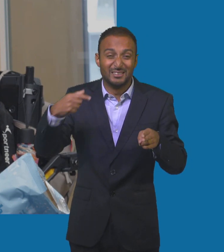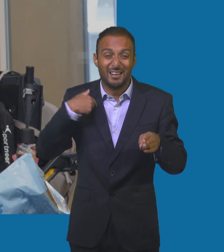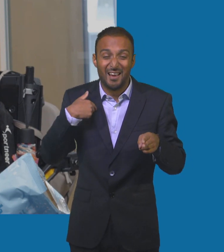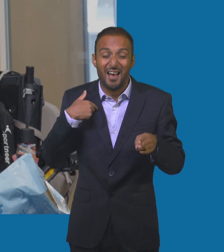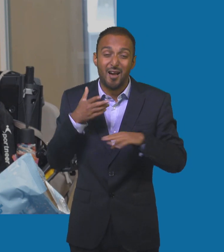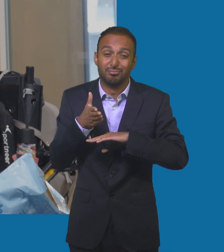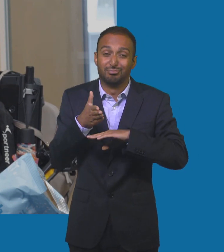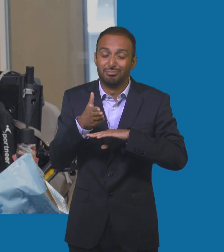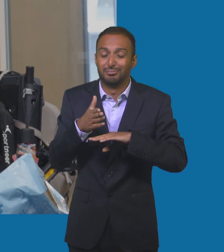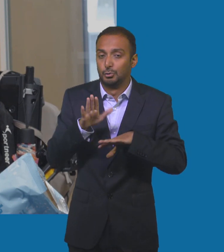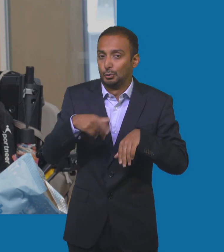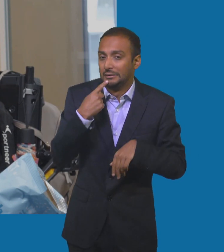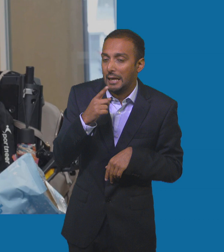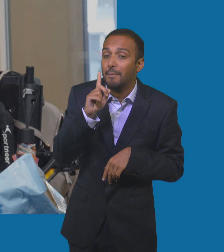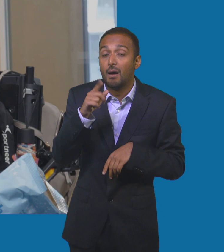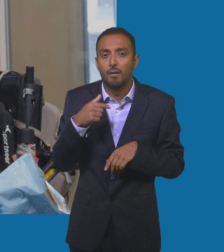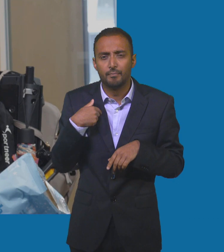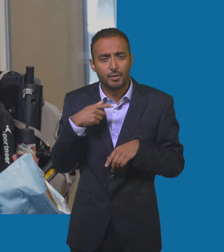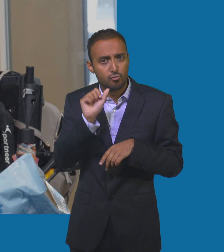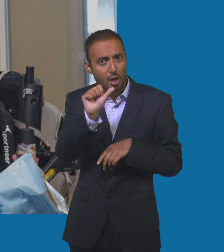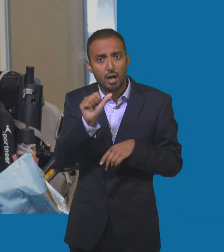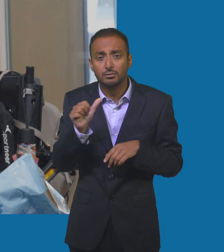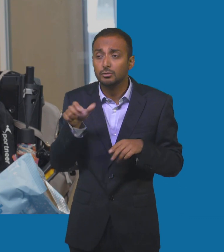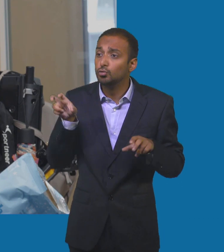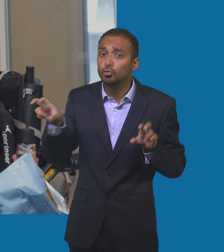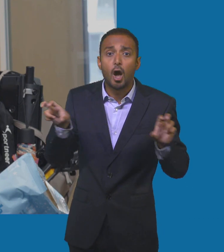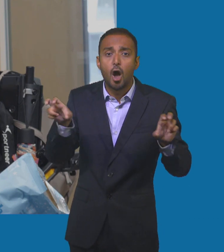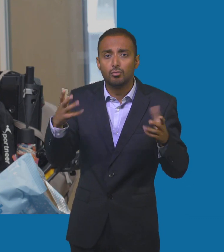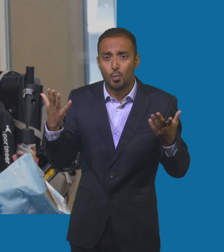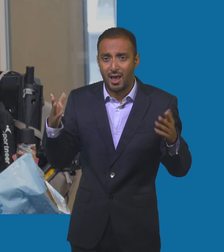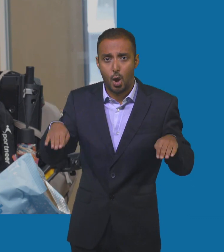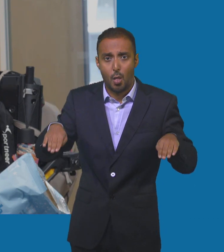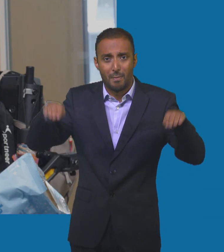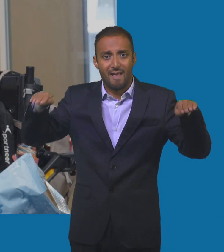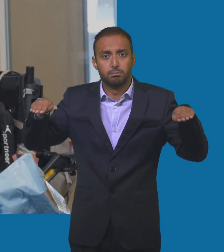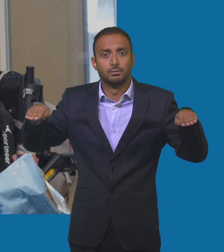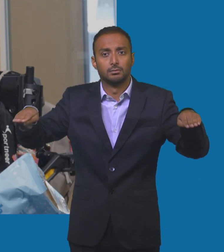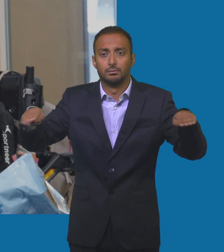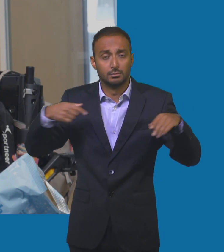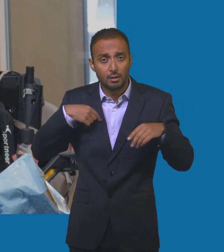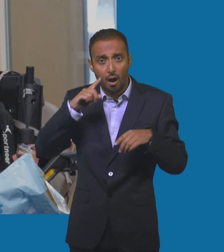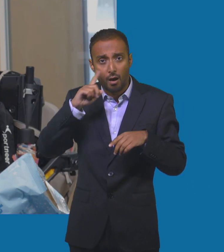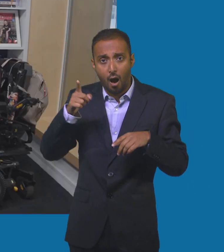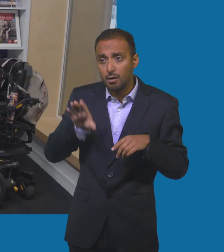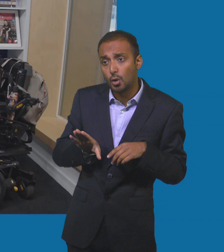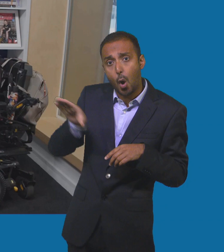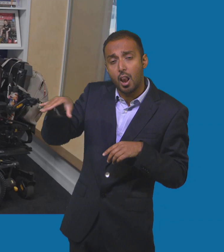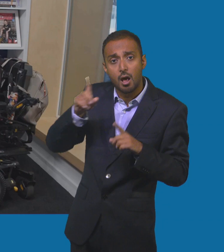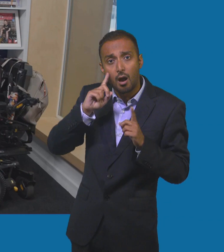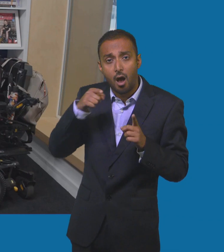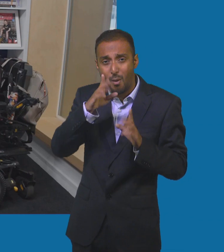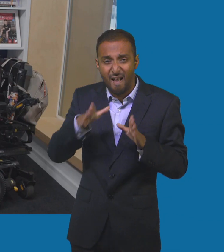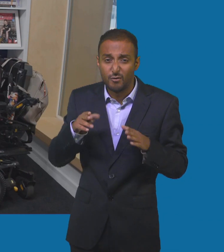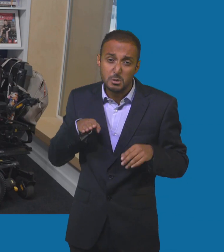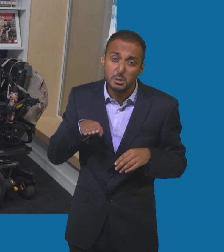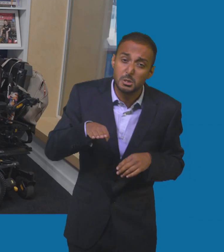a pavement where I wouldn't be able to mount at all. You'd on have to either go side. Ages down the road. No, but I wouldn't even be able to do that. It's